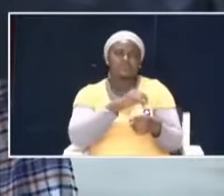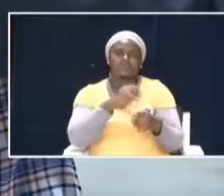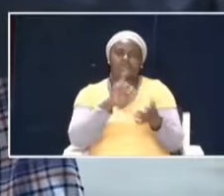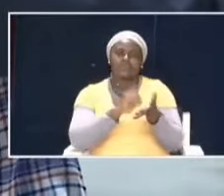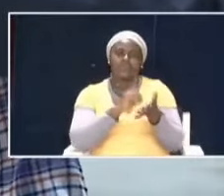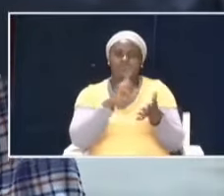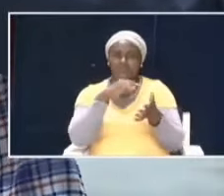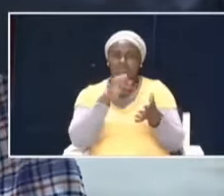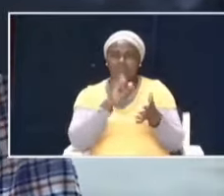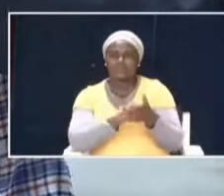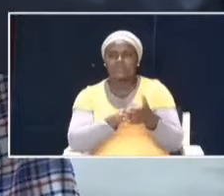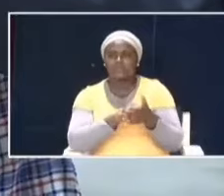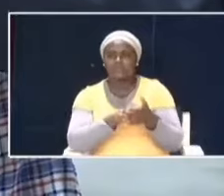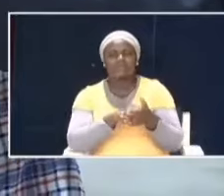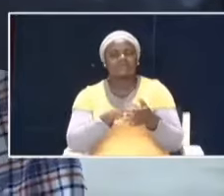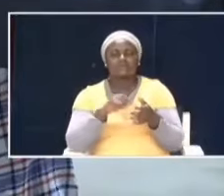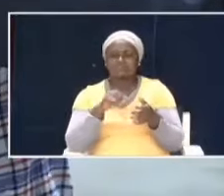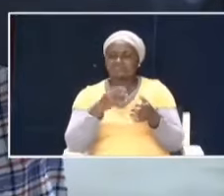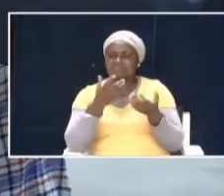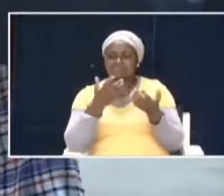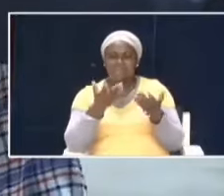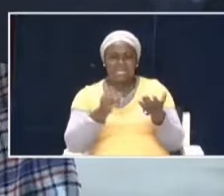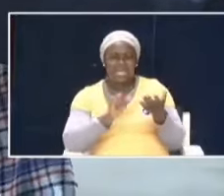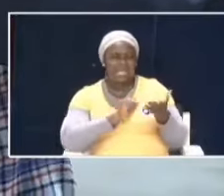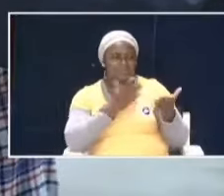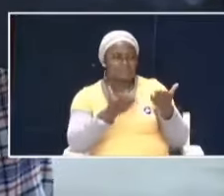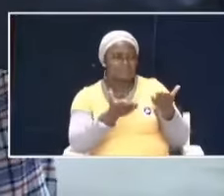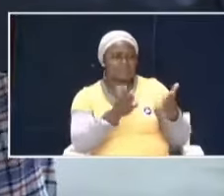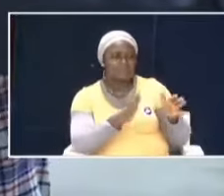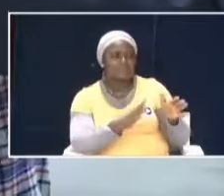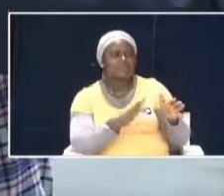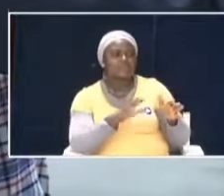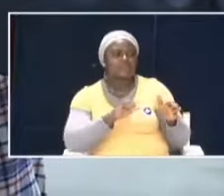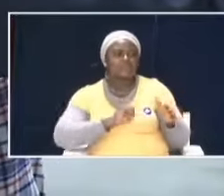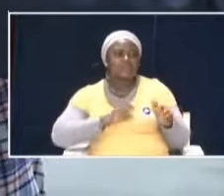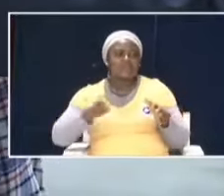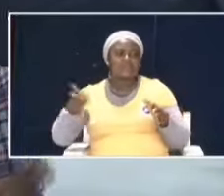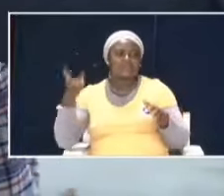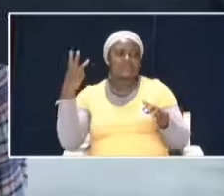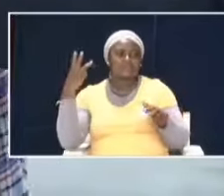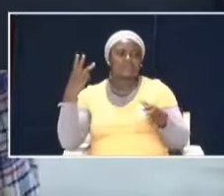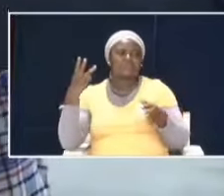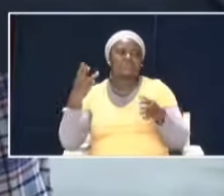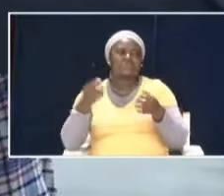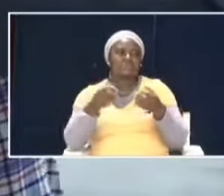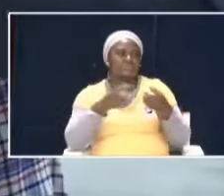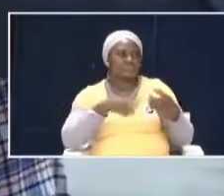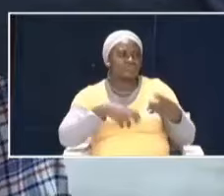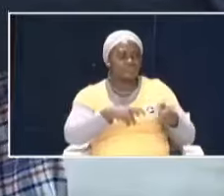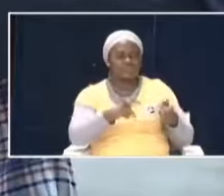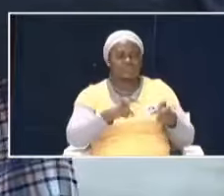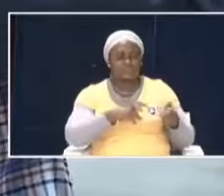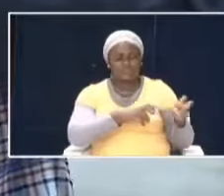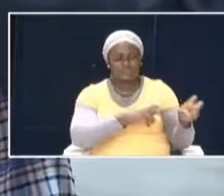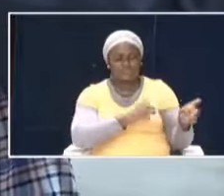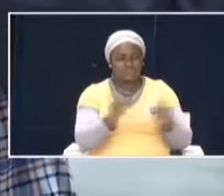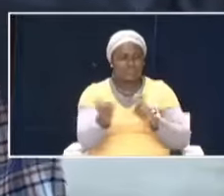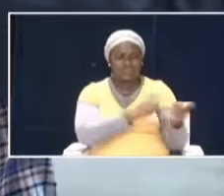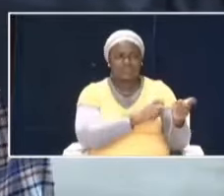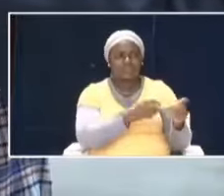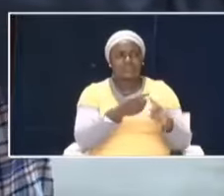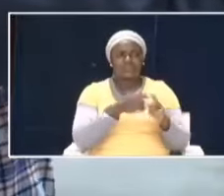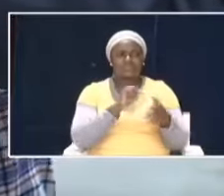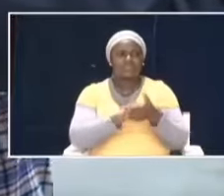that the chances were 50-50. But to God be the glory, I was transferred from that hospital from Lekki to Agege area.